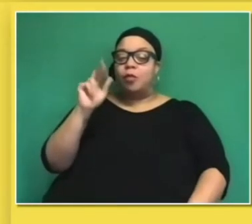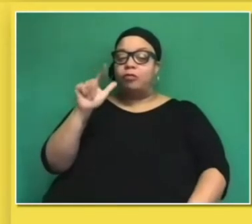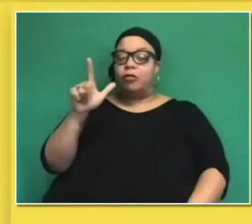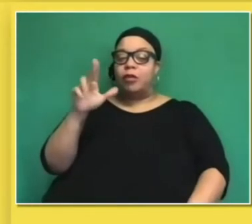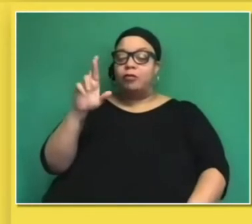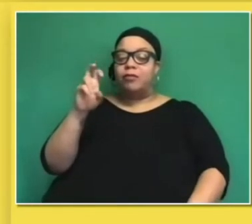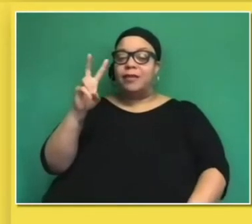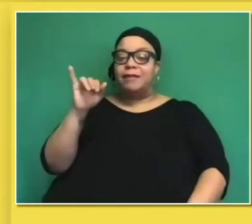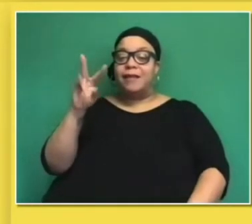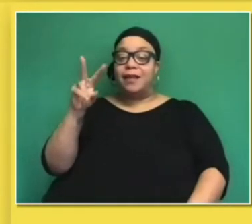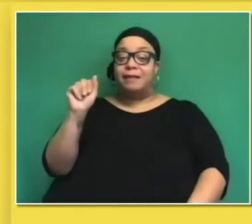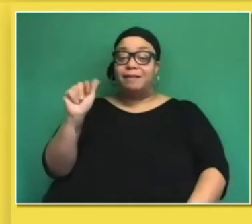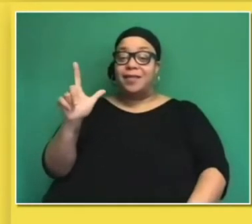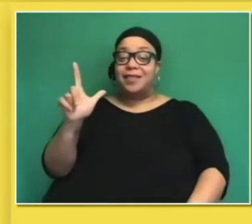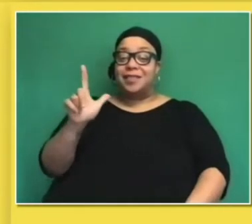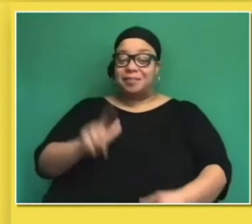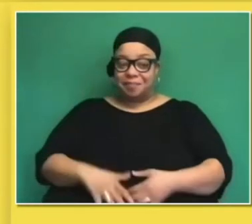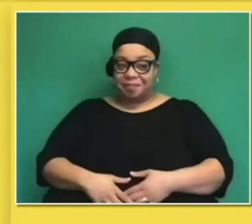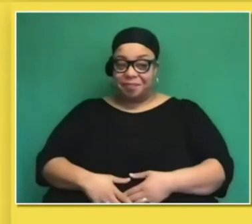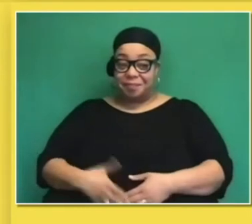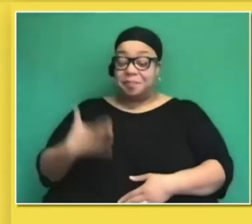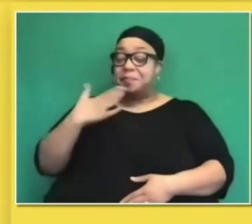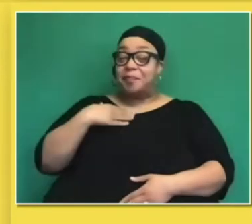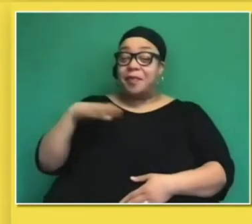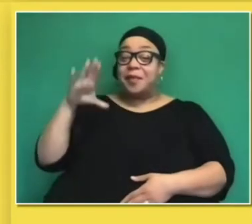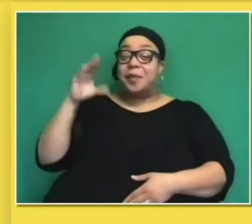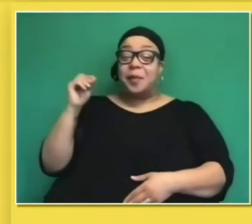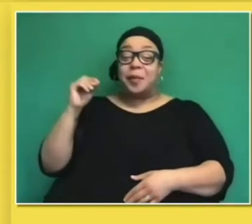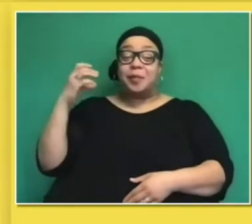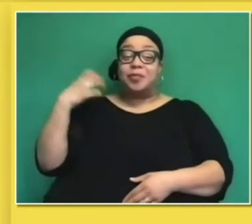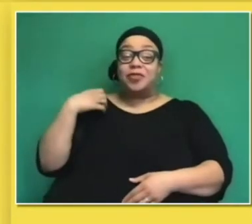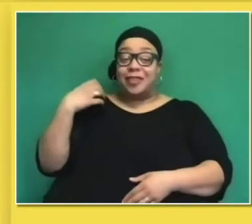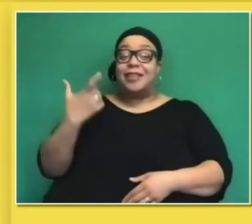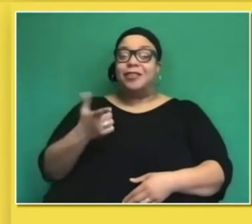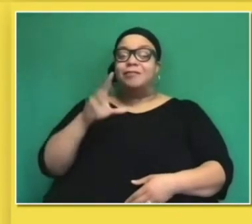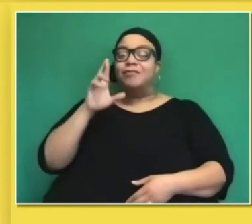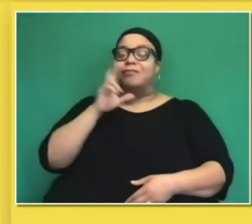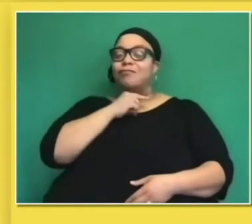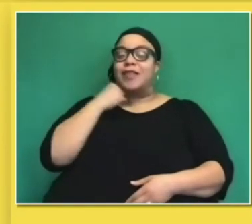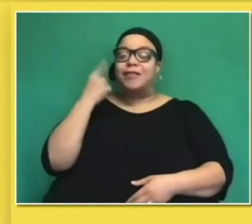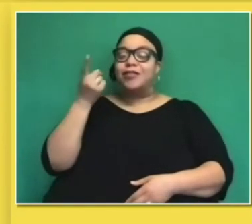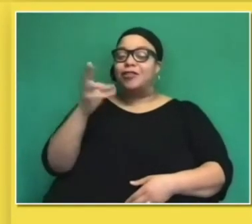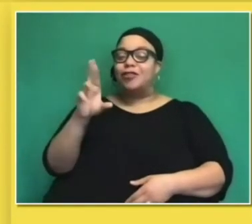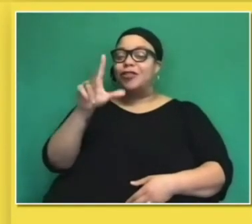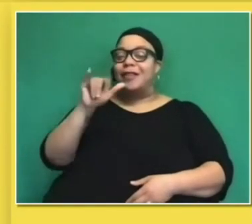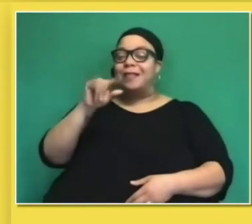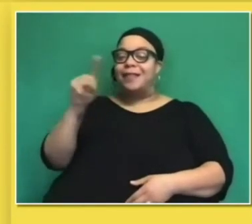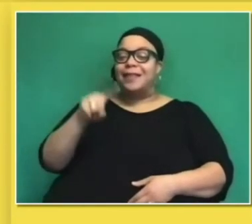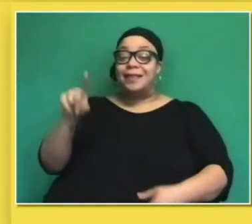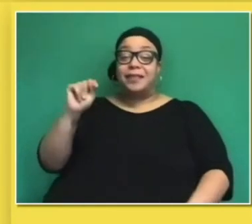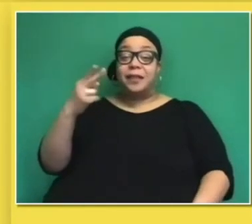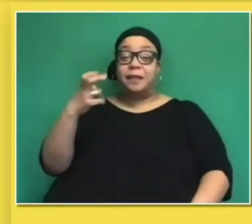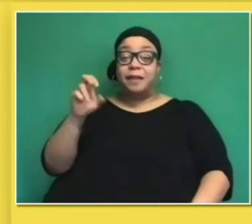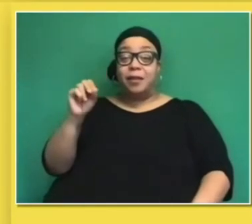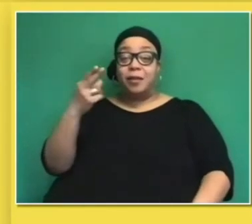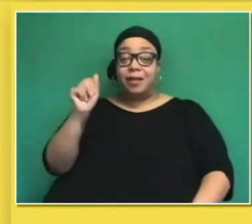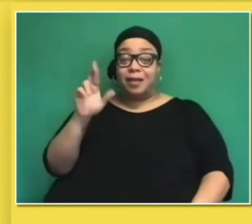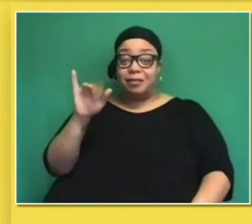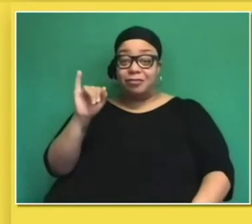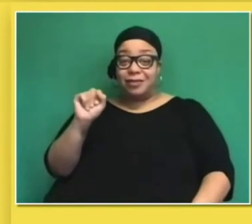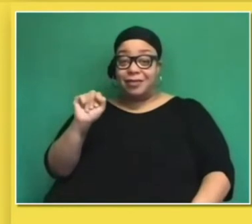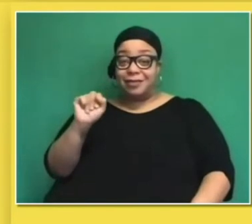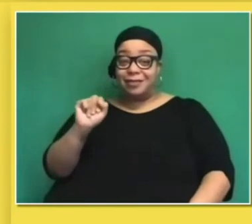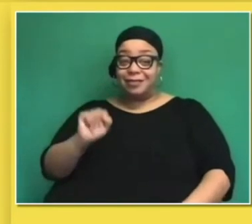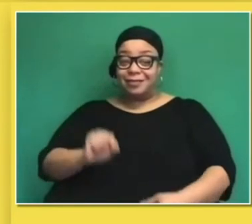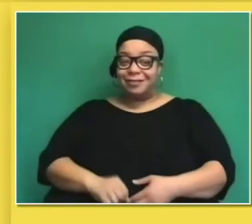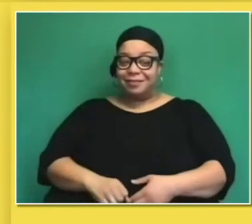Dr. Liz Theoharis, is joining today. She'll be following me as we attempt to talk to the nation